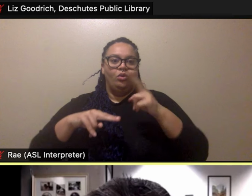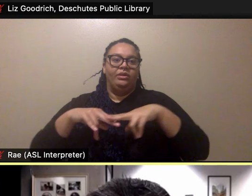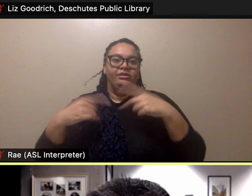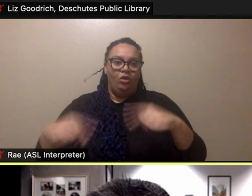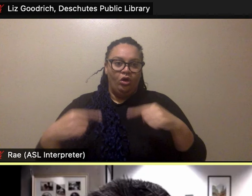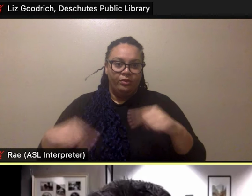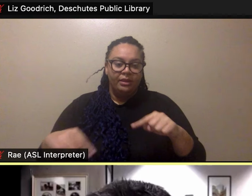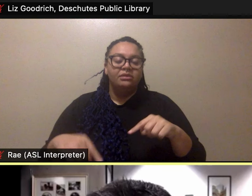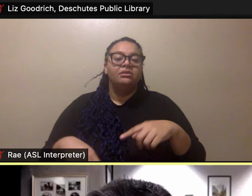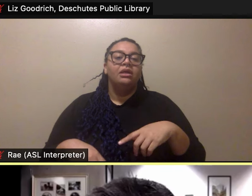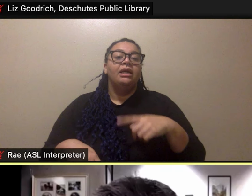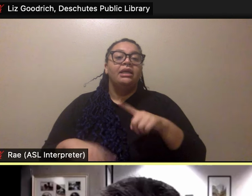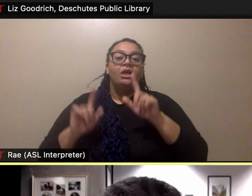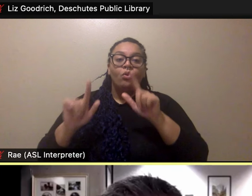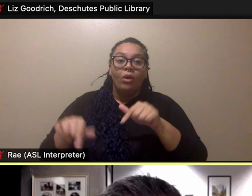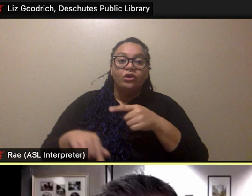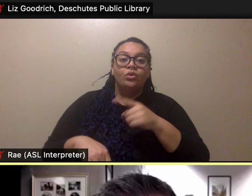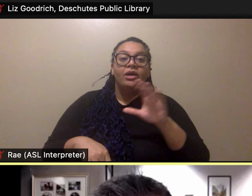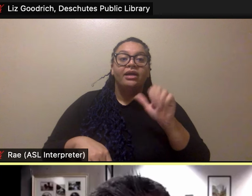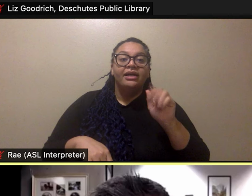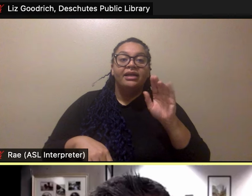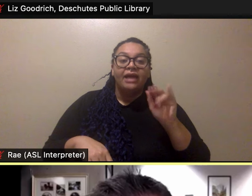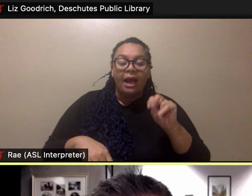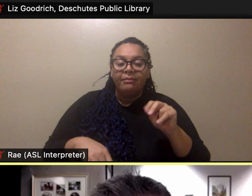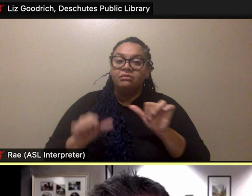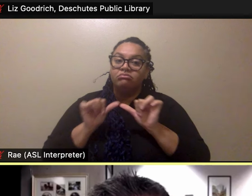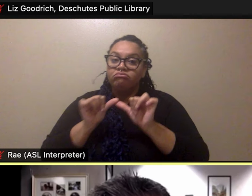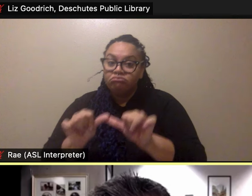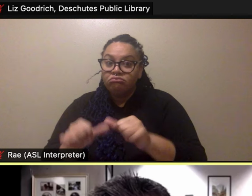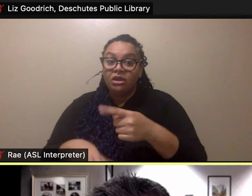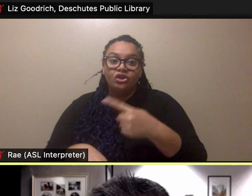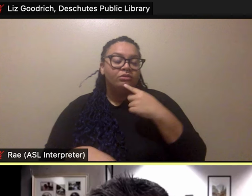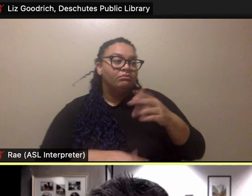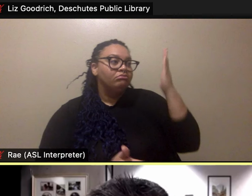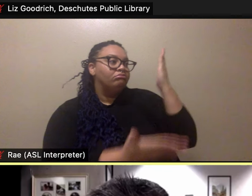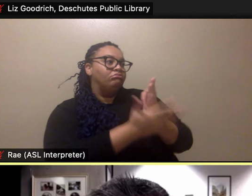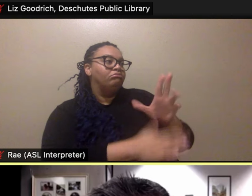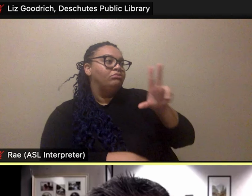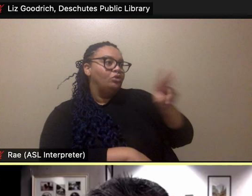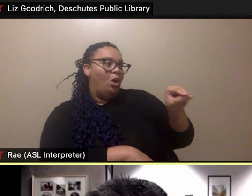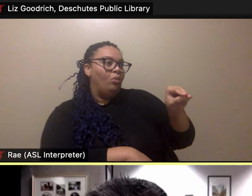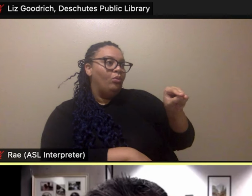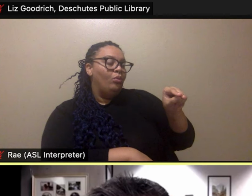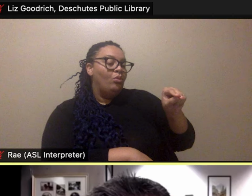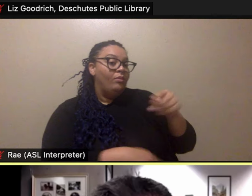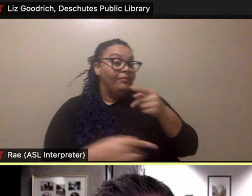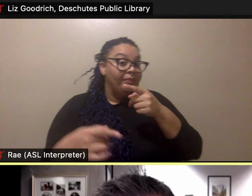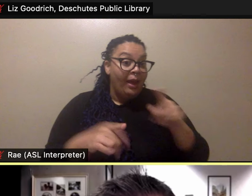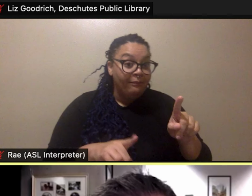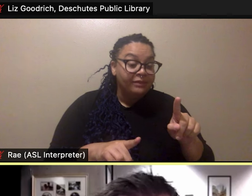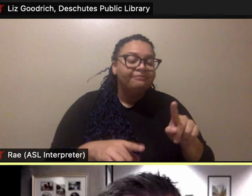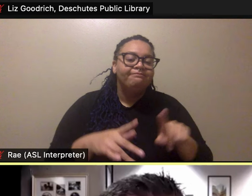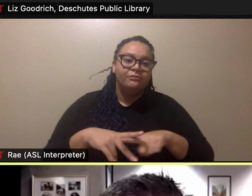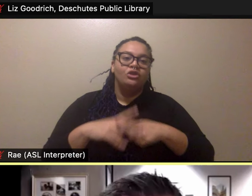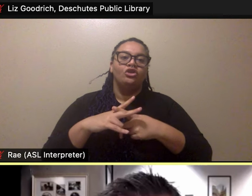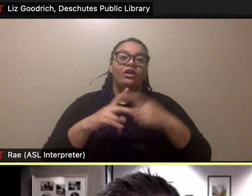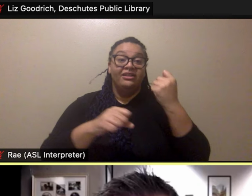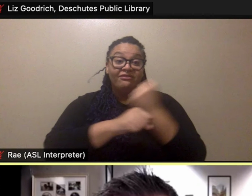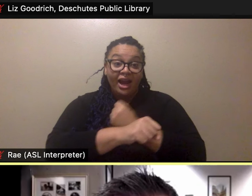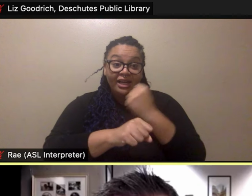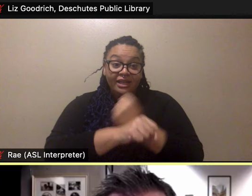Celia's cabin. He made advances on her like he usually did, and she protested. And what happened was they got into a fight and she hit him